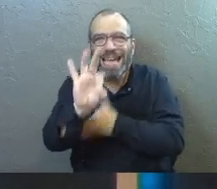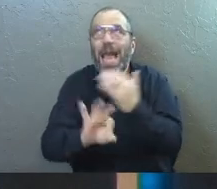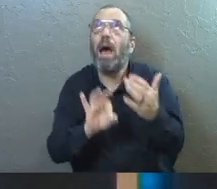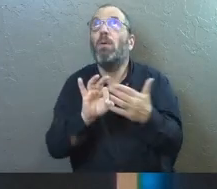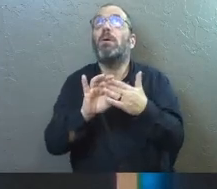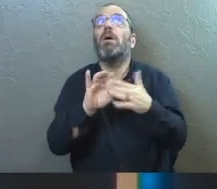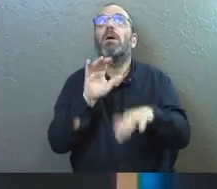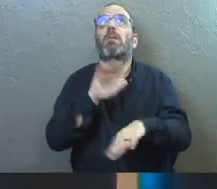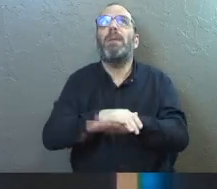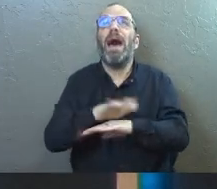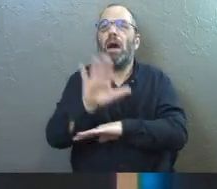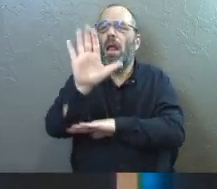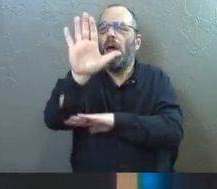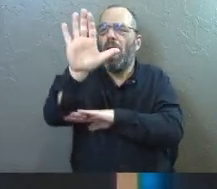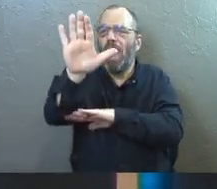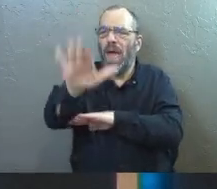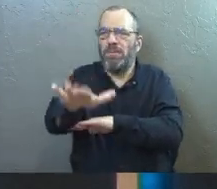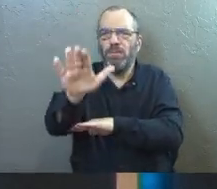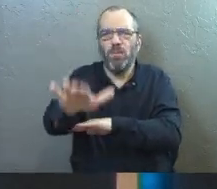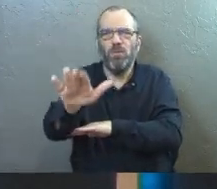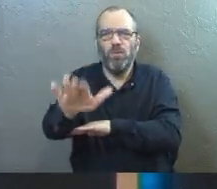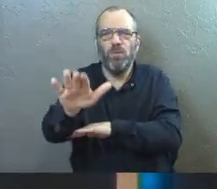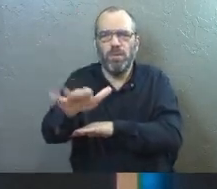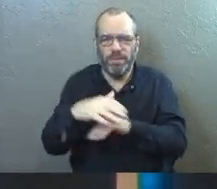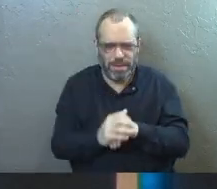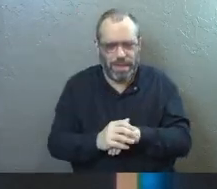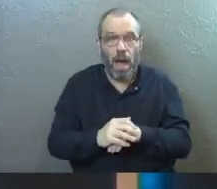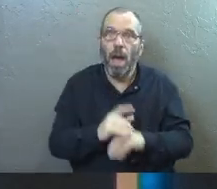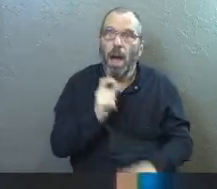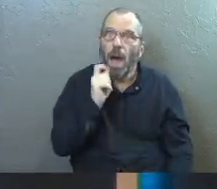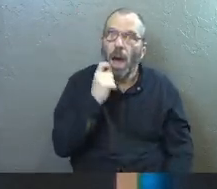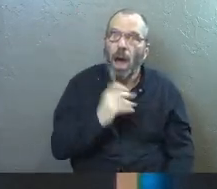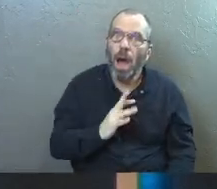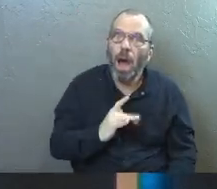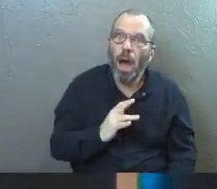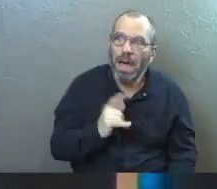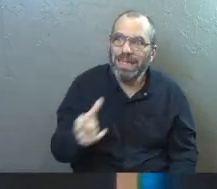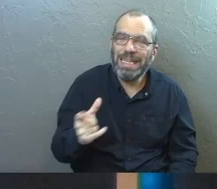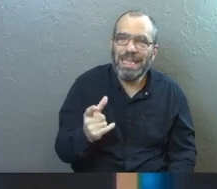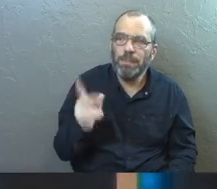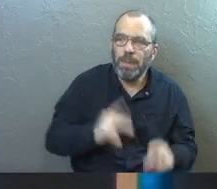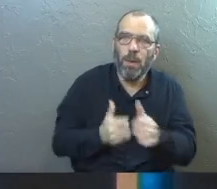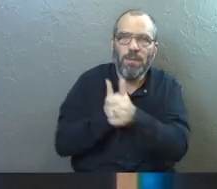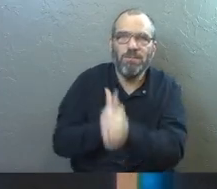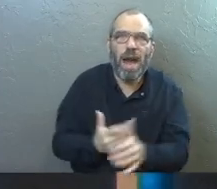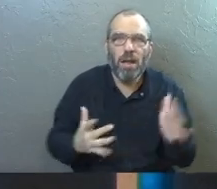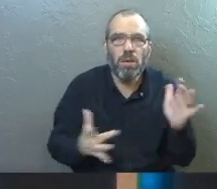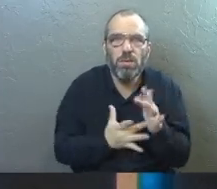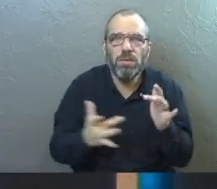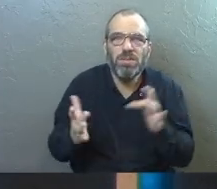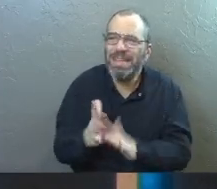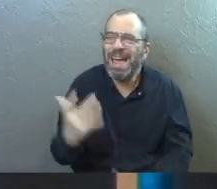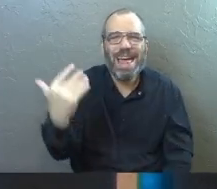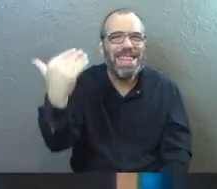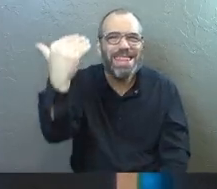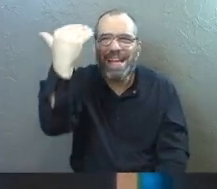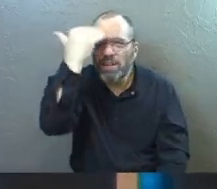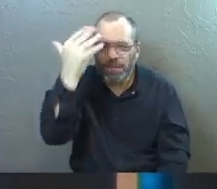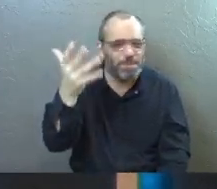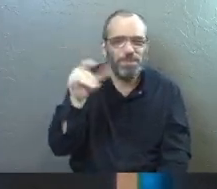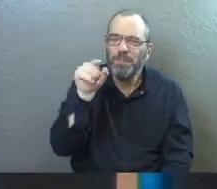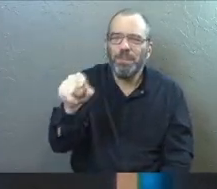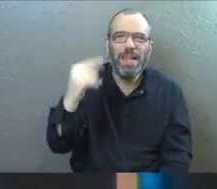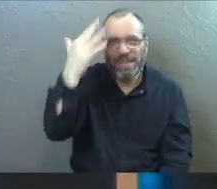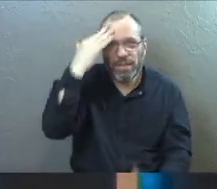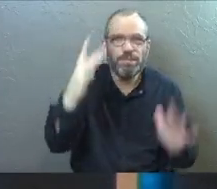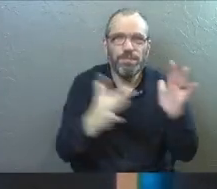would put them at the mid-afternoon prayer time. And I think that's so cool. These are followers of Jesus who obviously know, and they